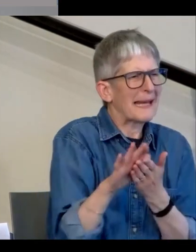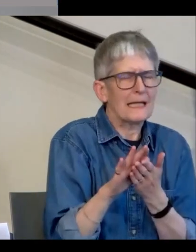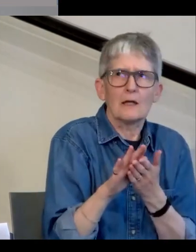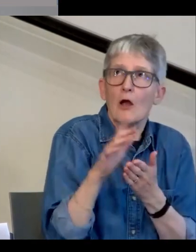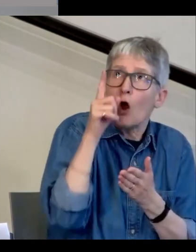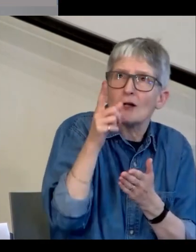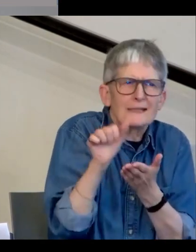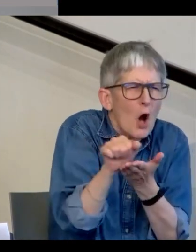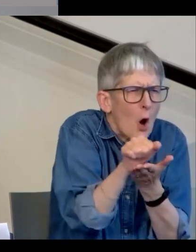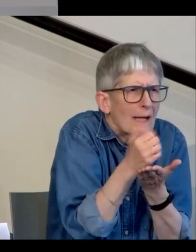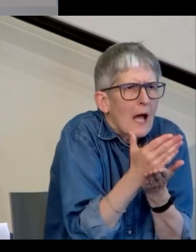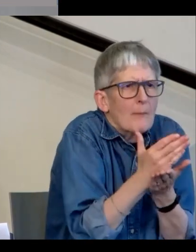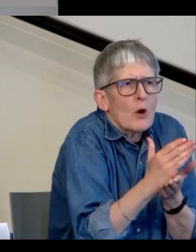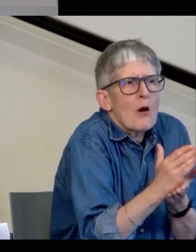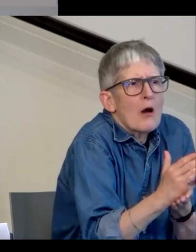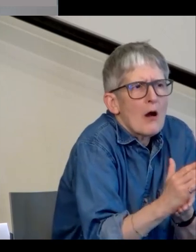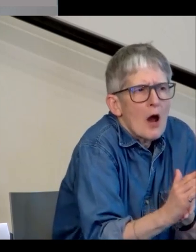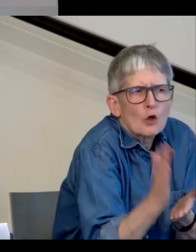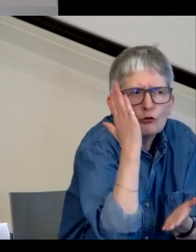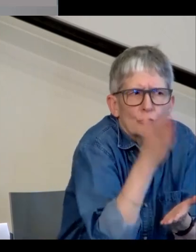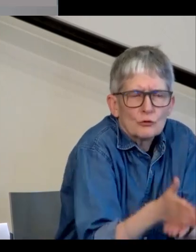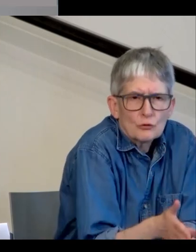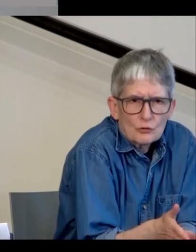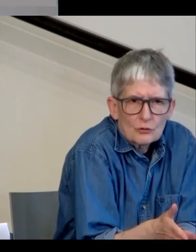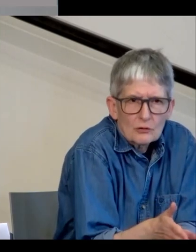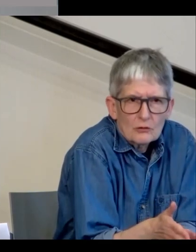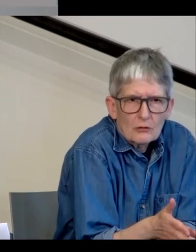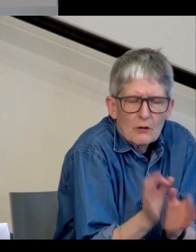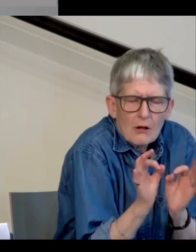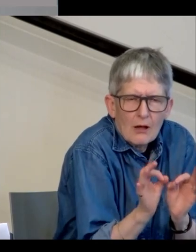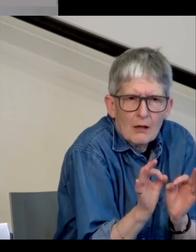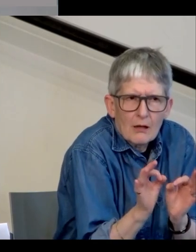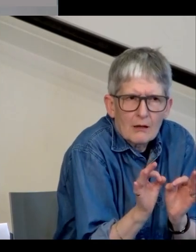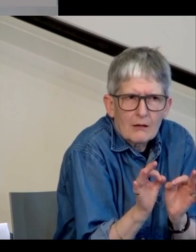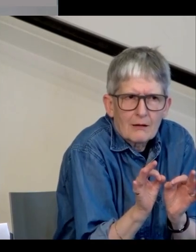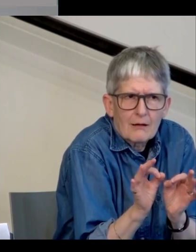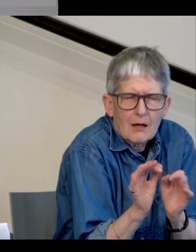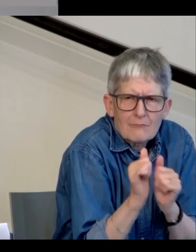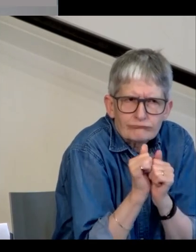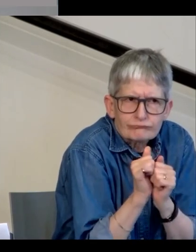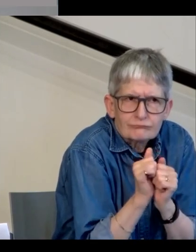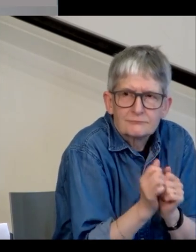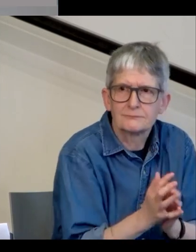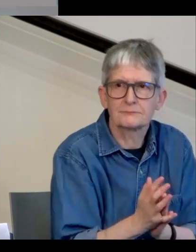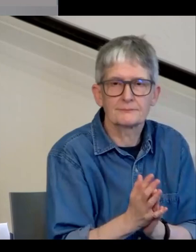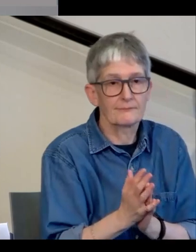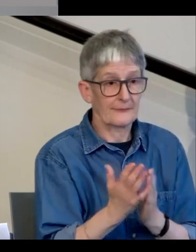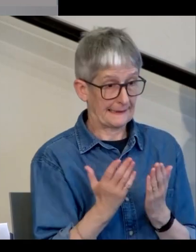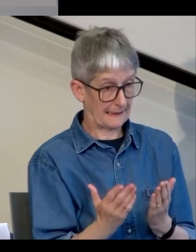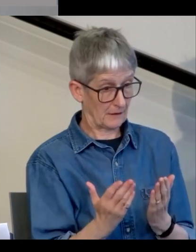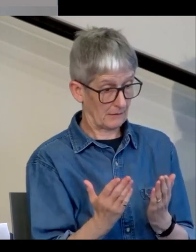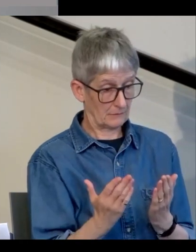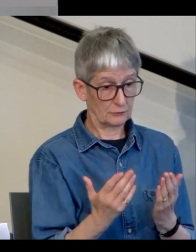holy and pure and truth. He is excellent in virtue. And now in